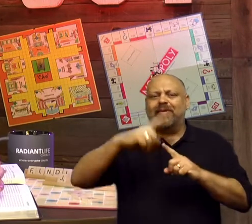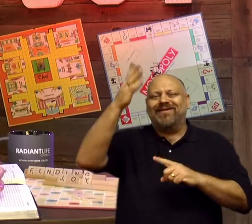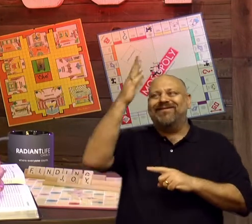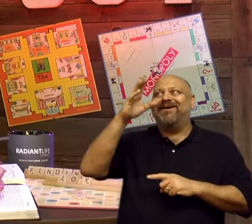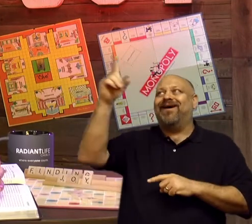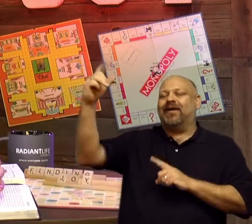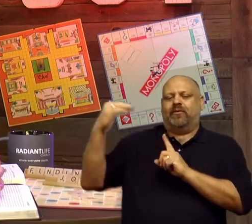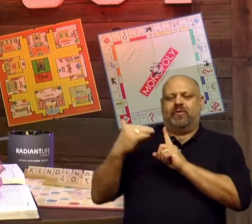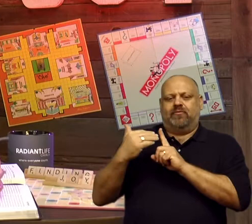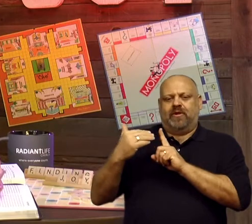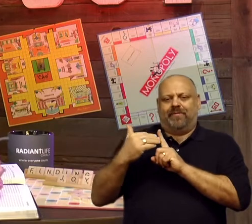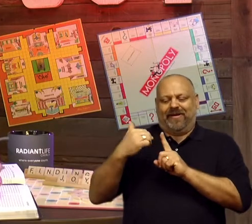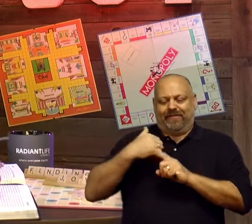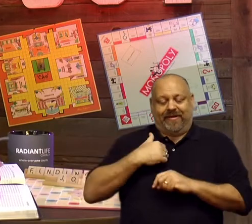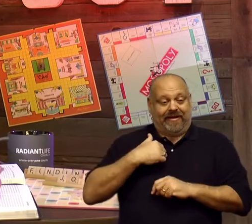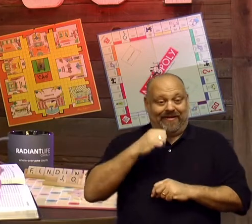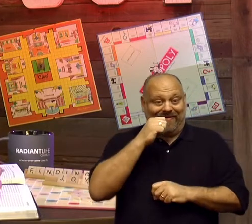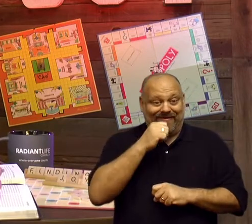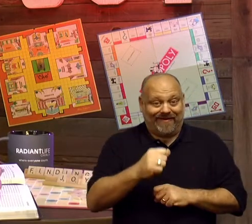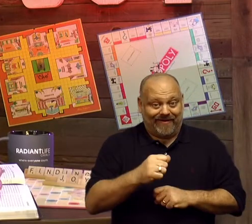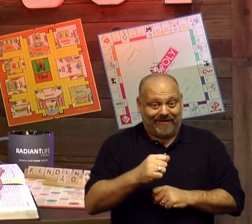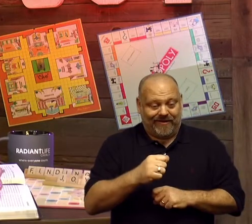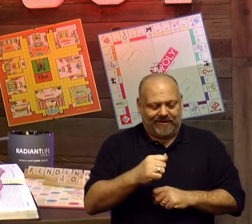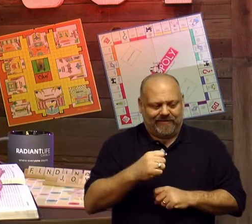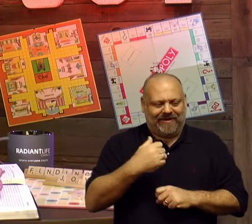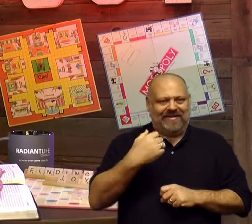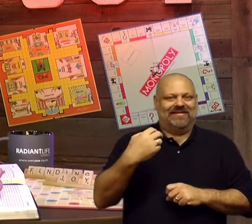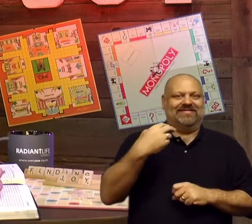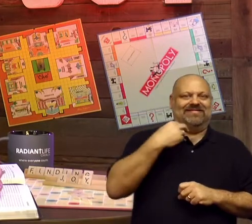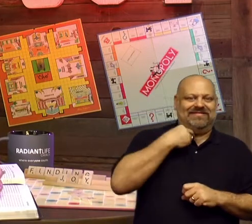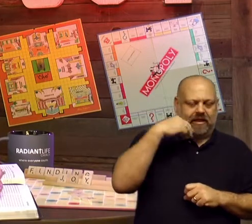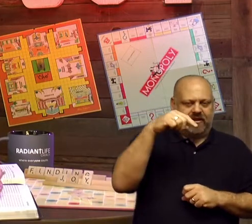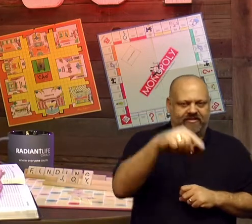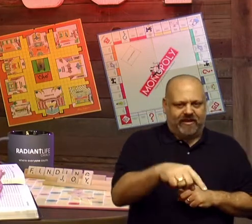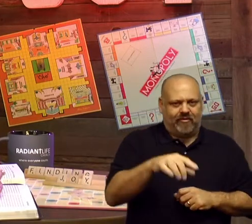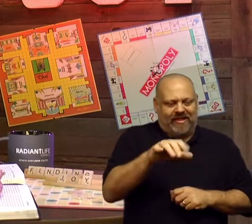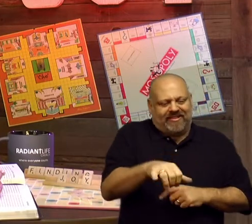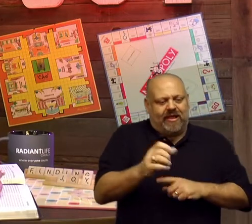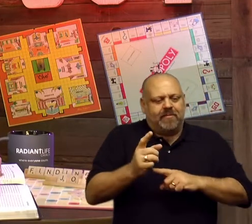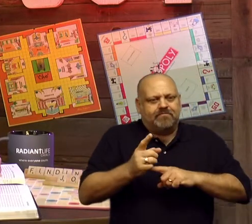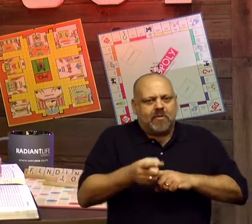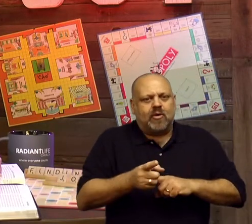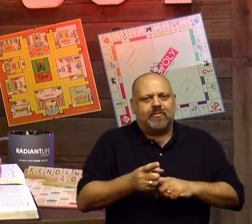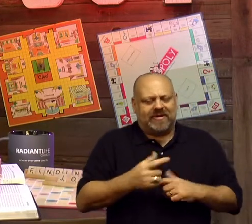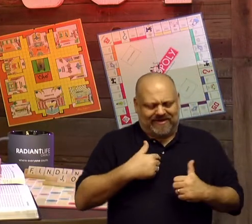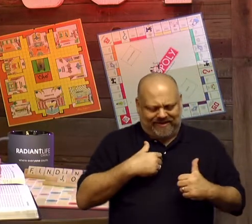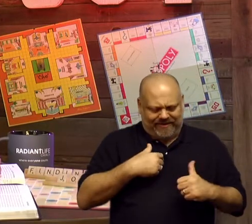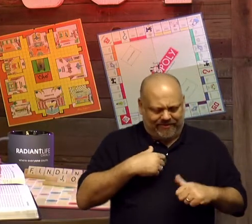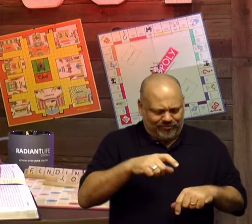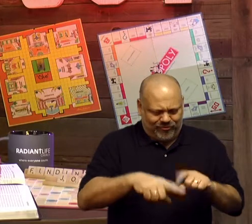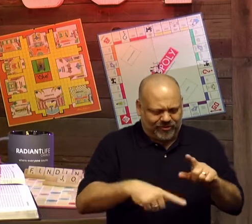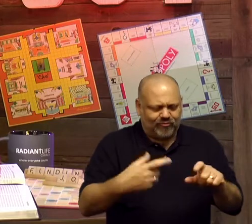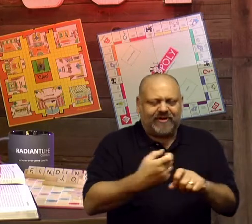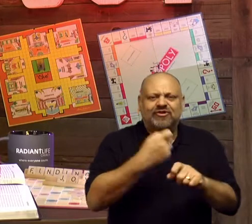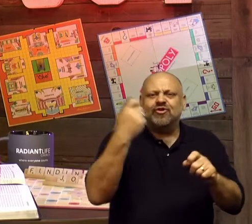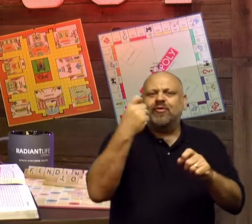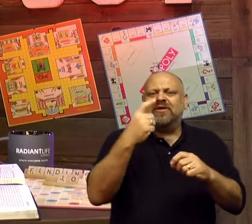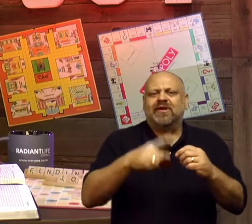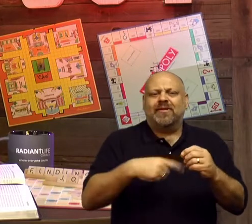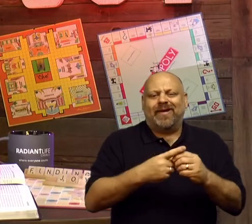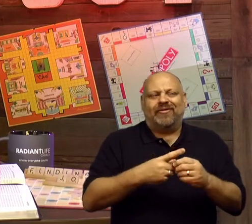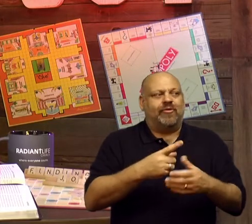angry. But God was reminding me not to get stuck there. In that moment, I